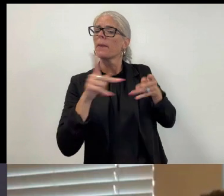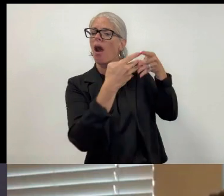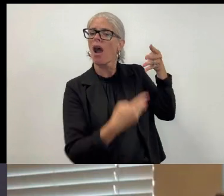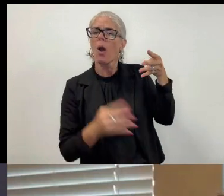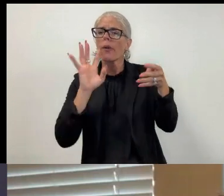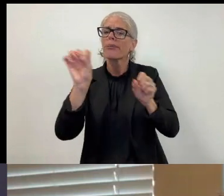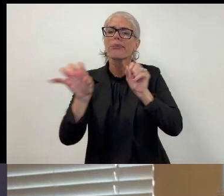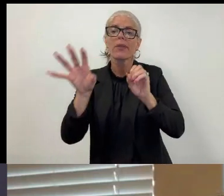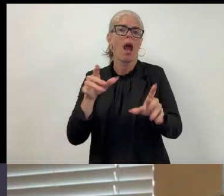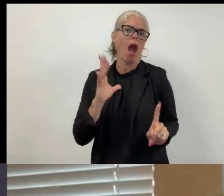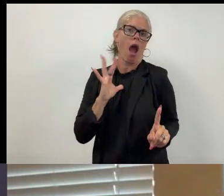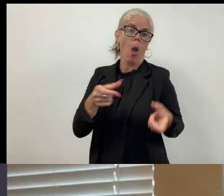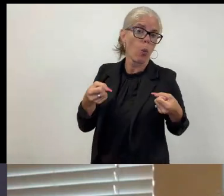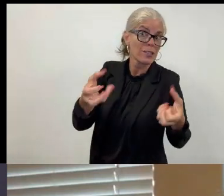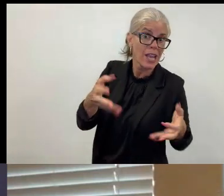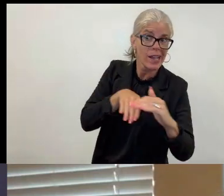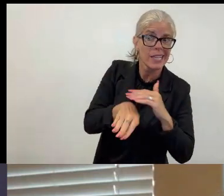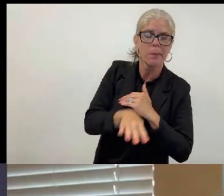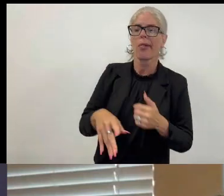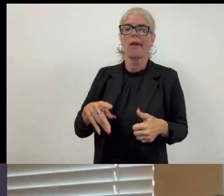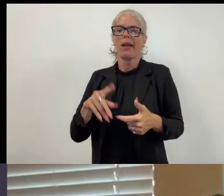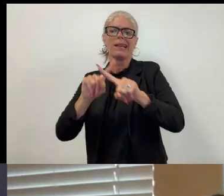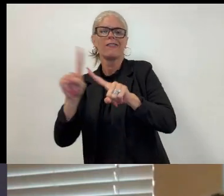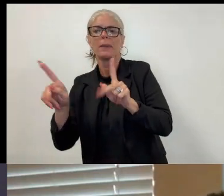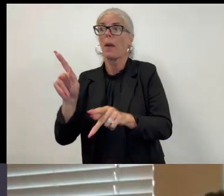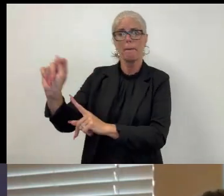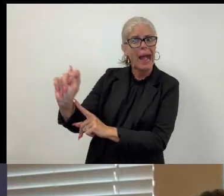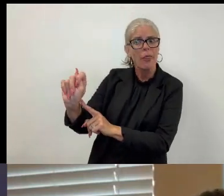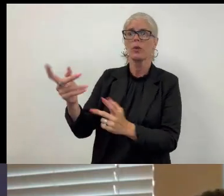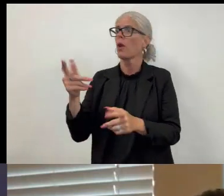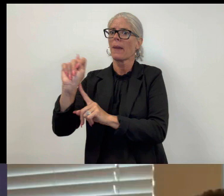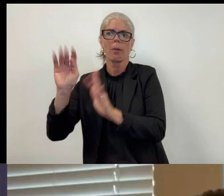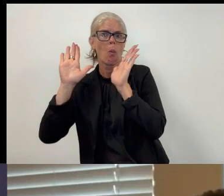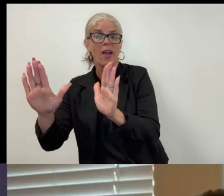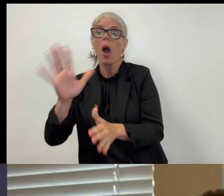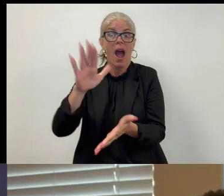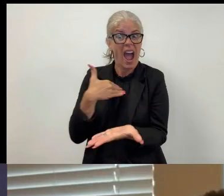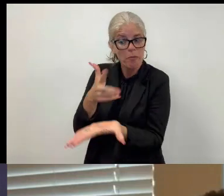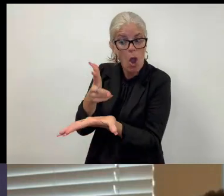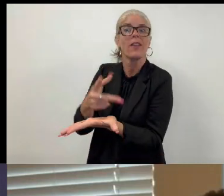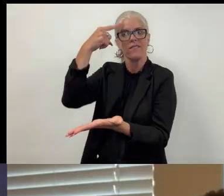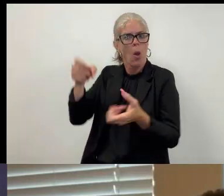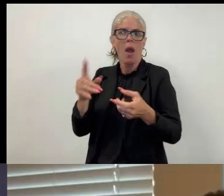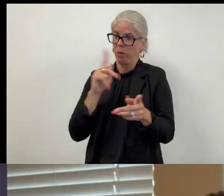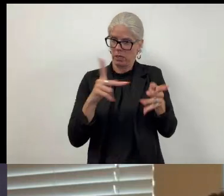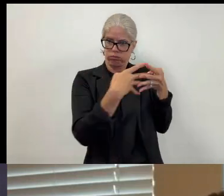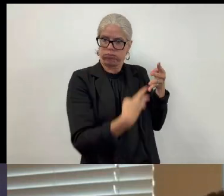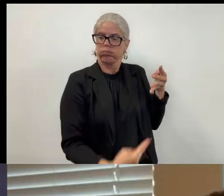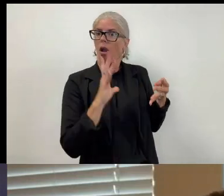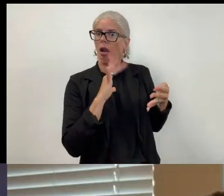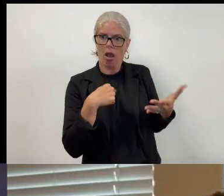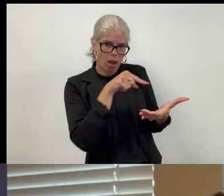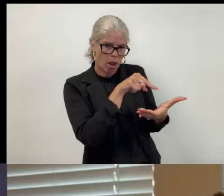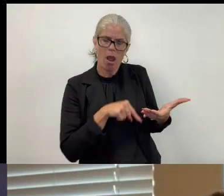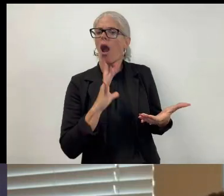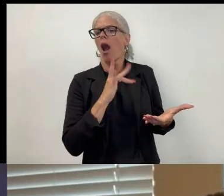on that, there is within that a menu that says wheelchair accessible features, things like wheelchair accessible bathroom, wheelchair accessible